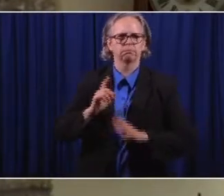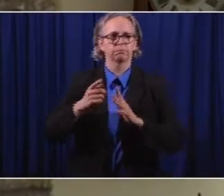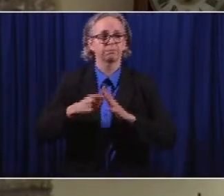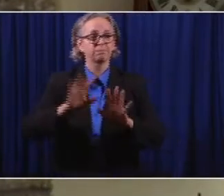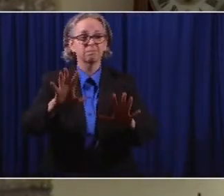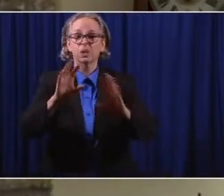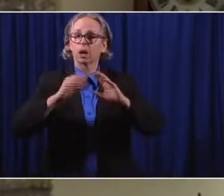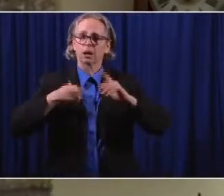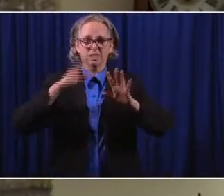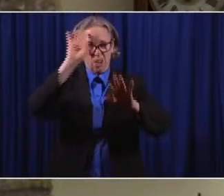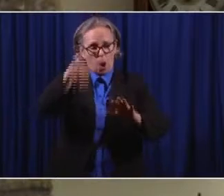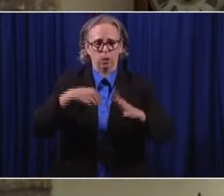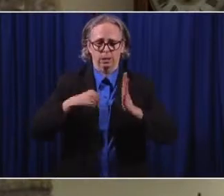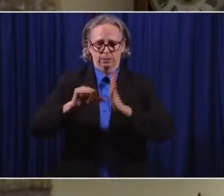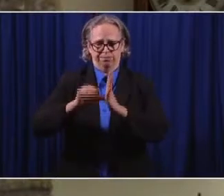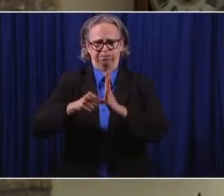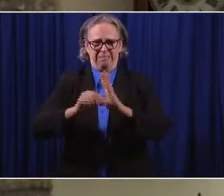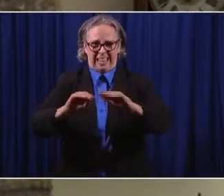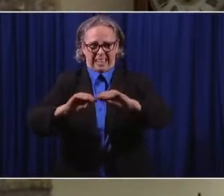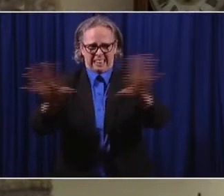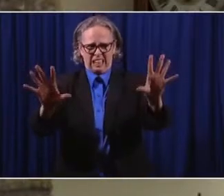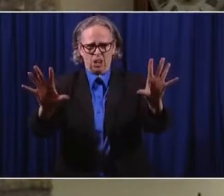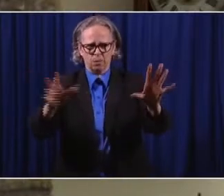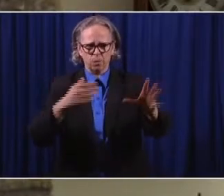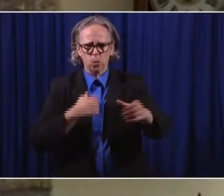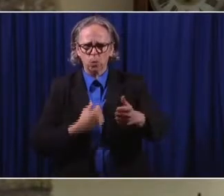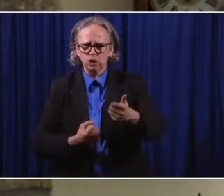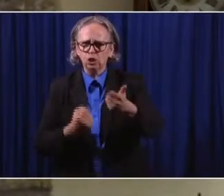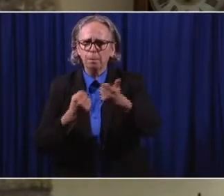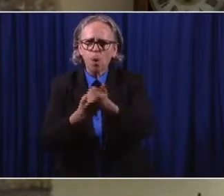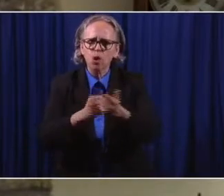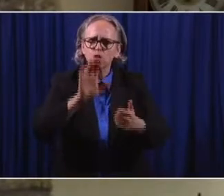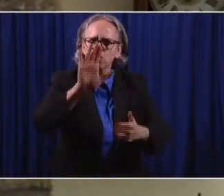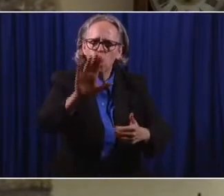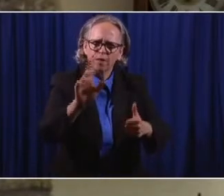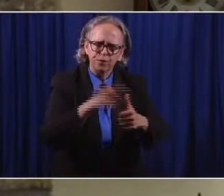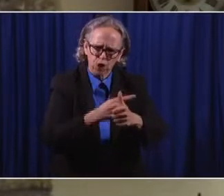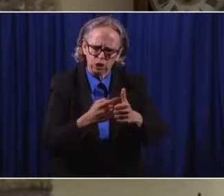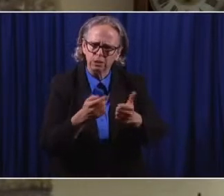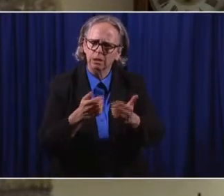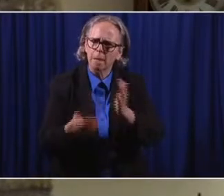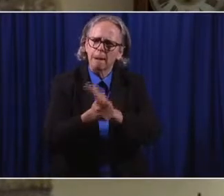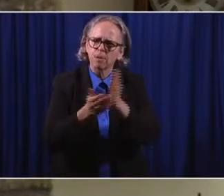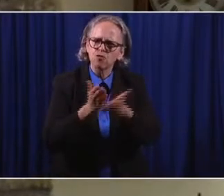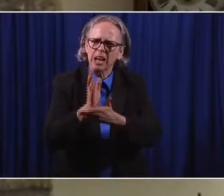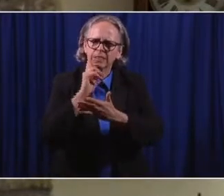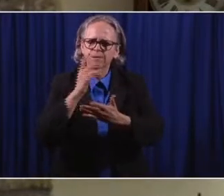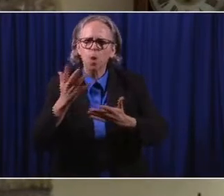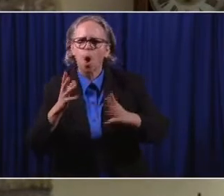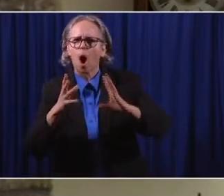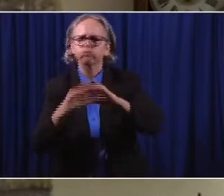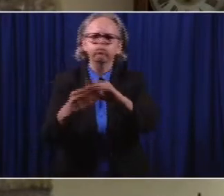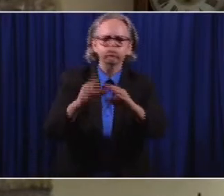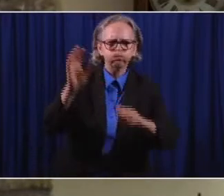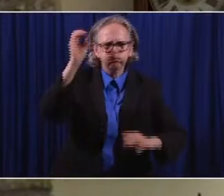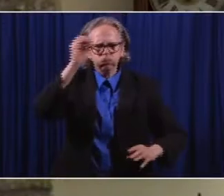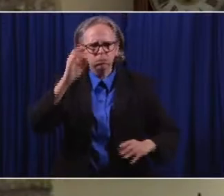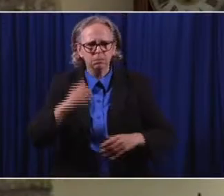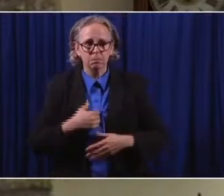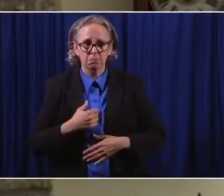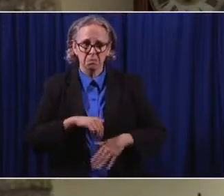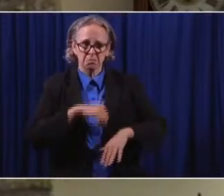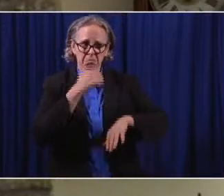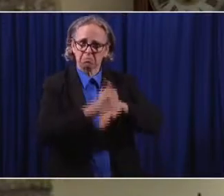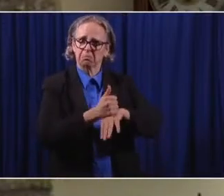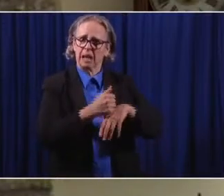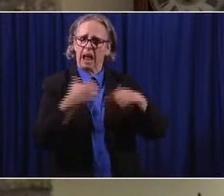First Amendment rights, we are not going to have a health order that prohibits you from exercising your First Amendment